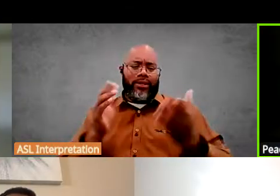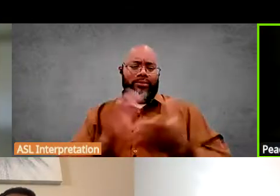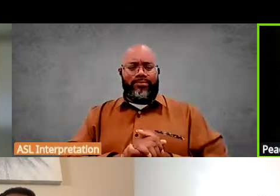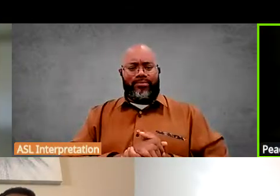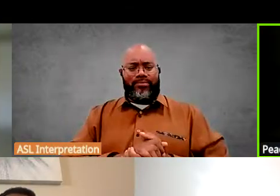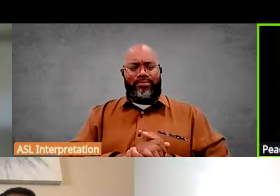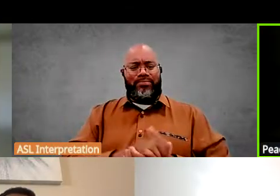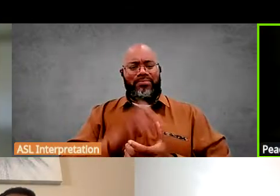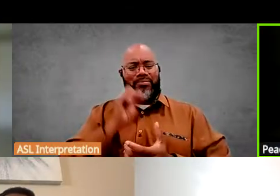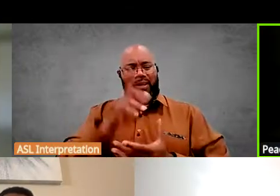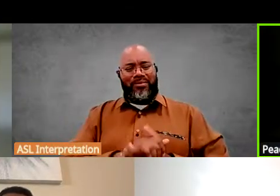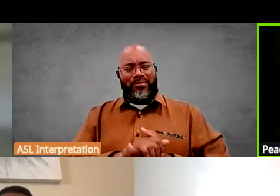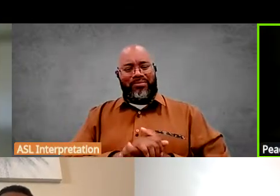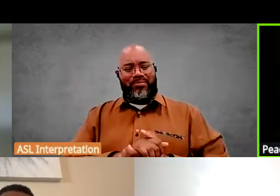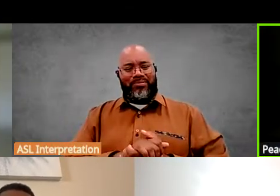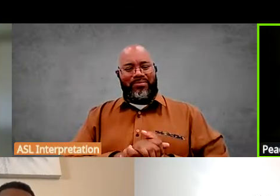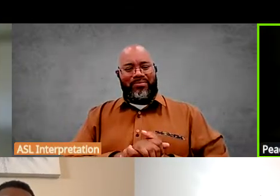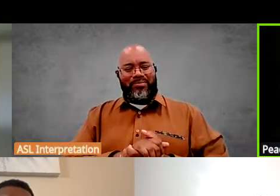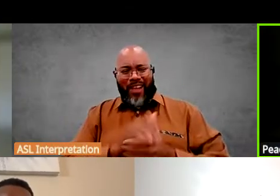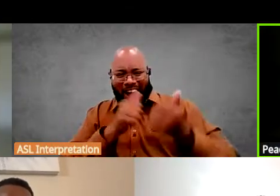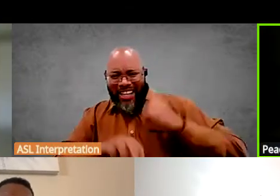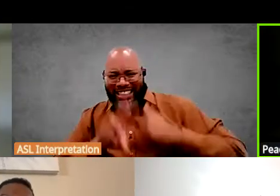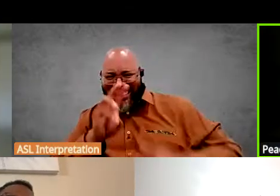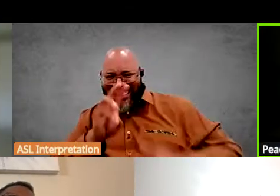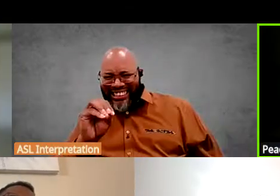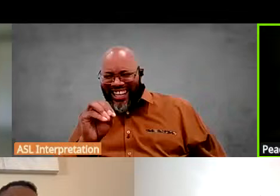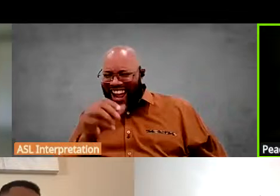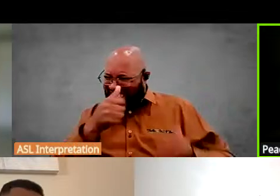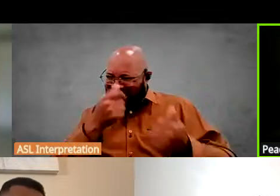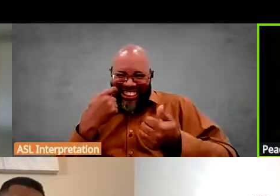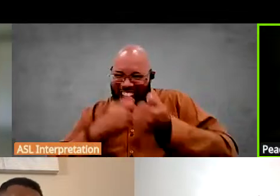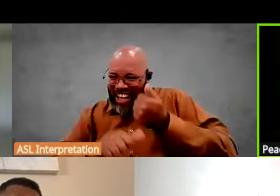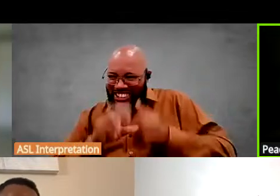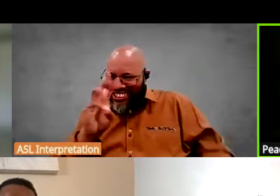Okay, you were just under the 60 mark.